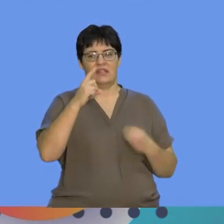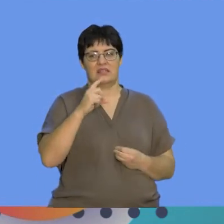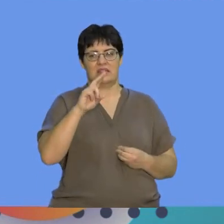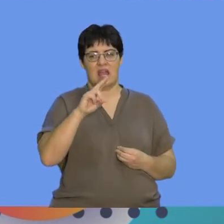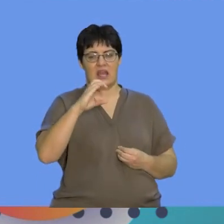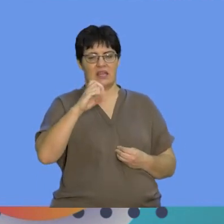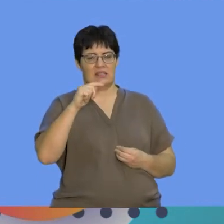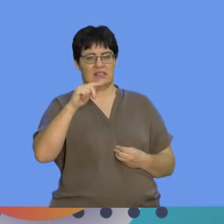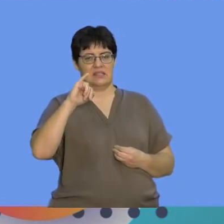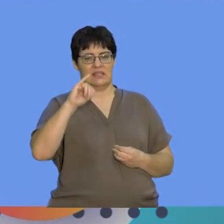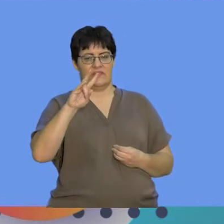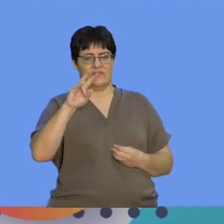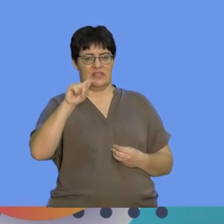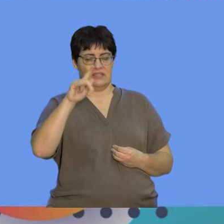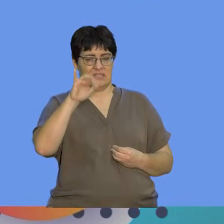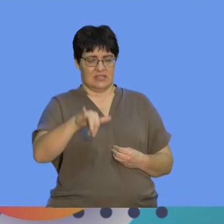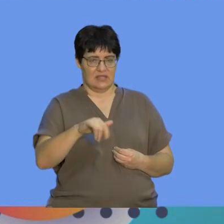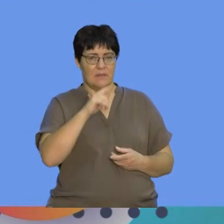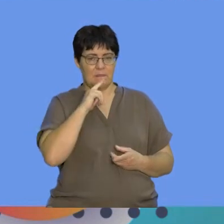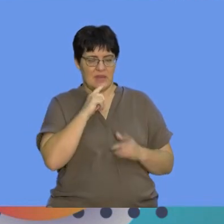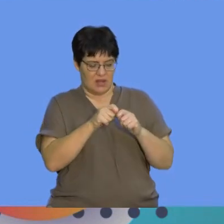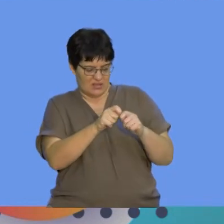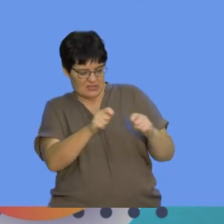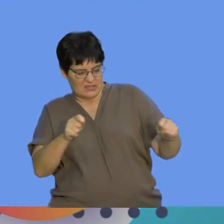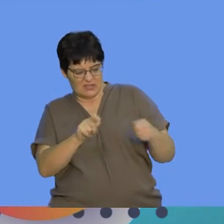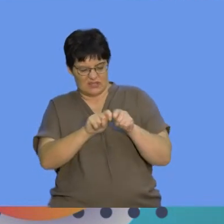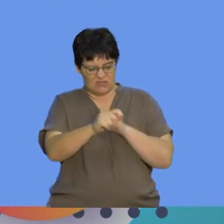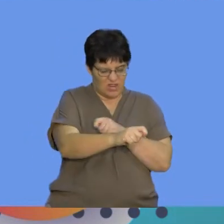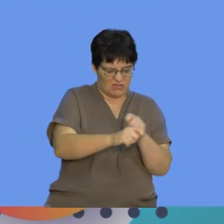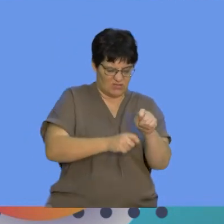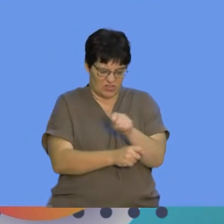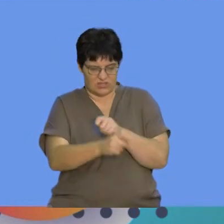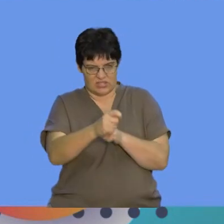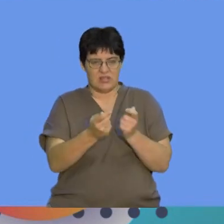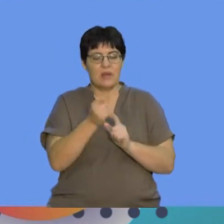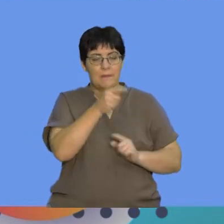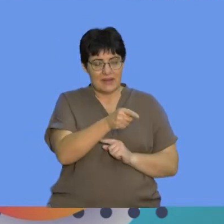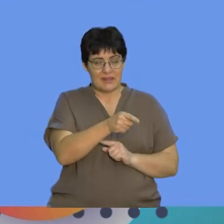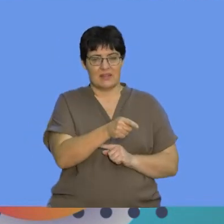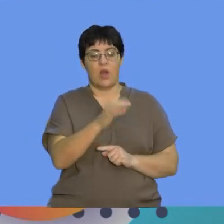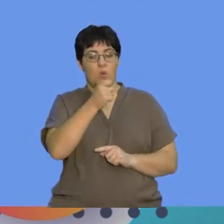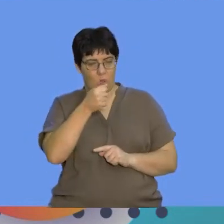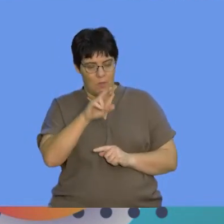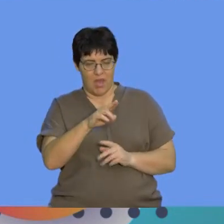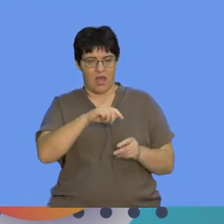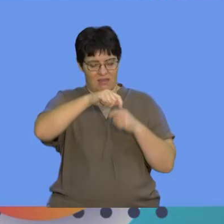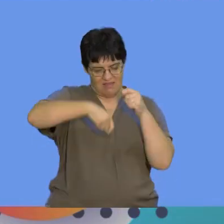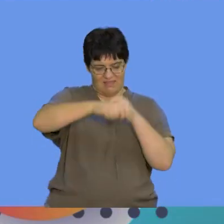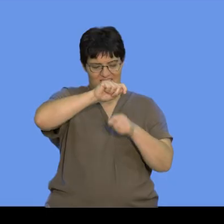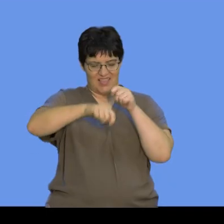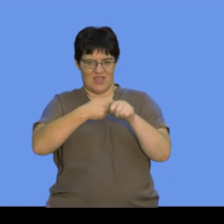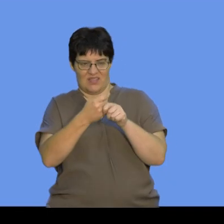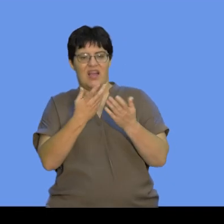allows it to be drawn into fine strands. So it's possible with that. That makes exactly copper to be ideal for